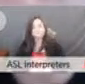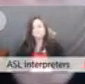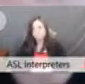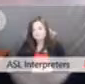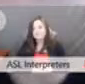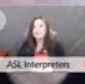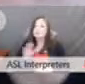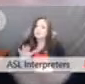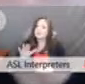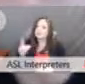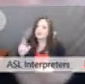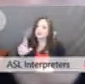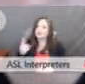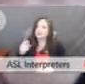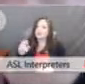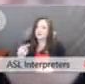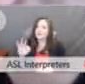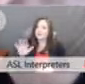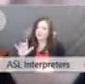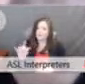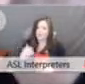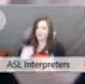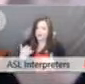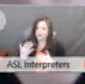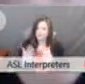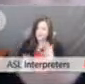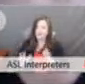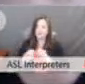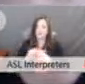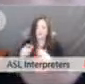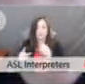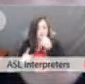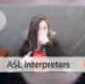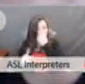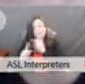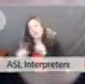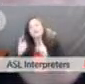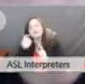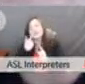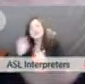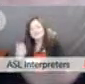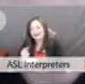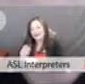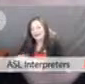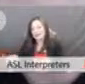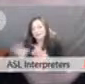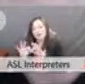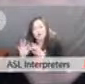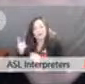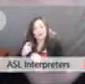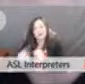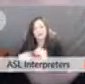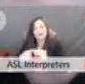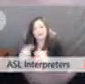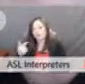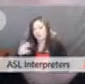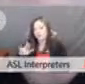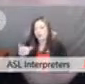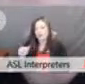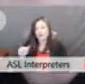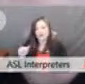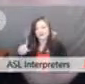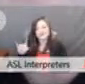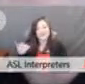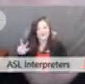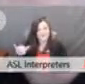I want to end with you, but I just got a real important question from Dr. Gloria Richard Davis.